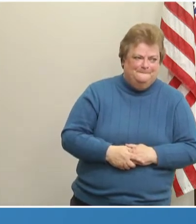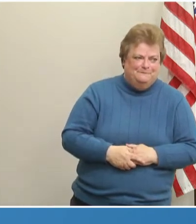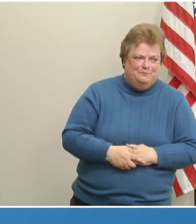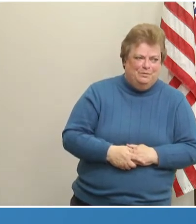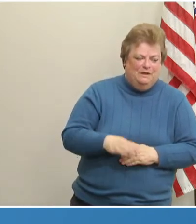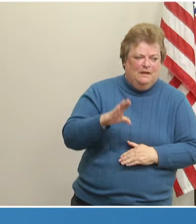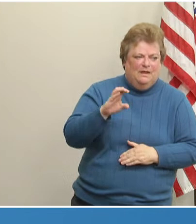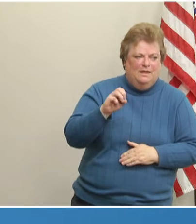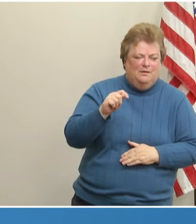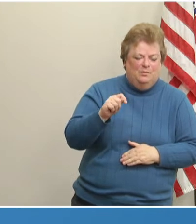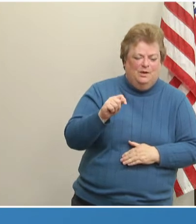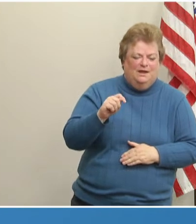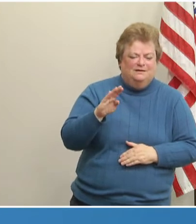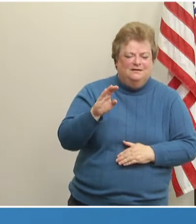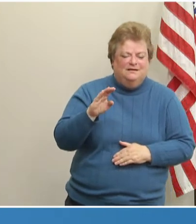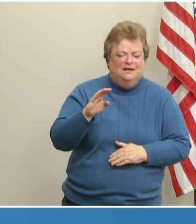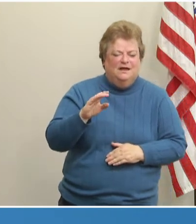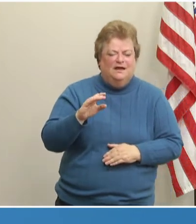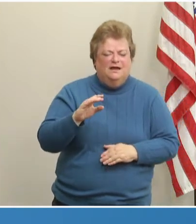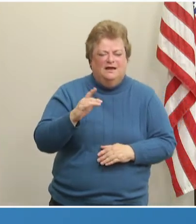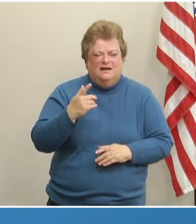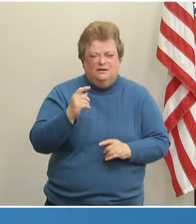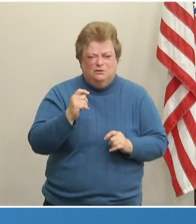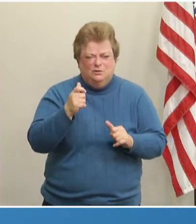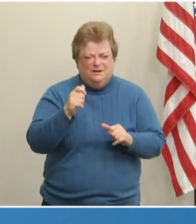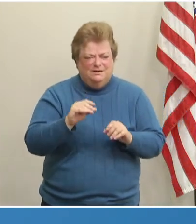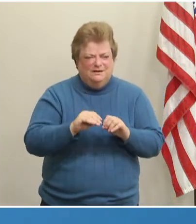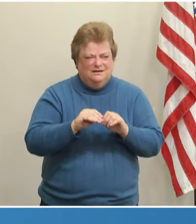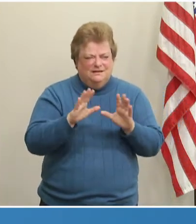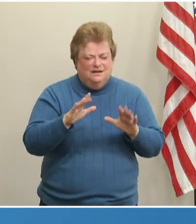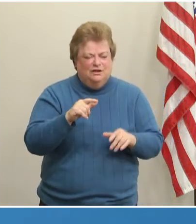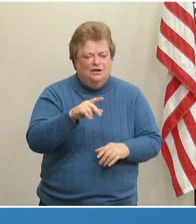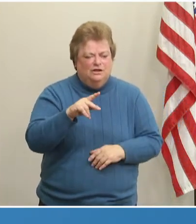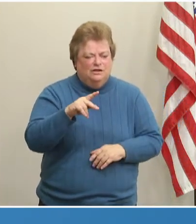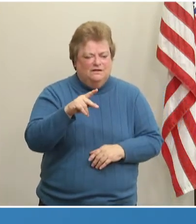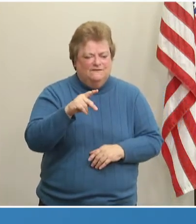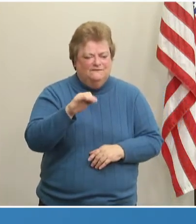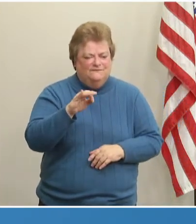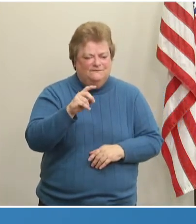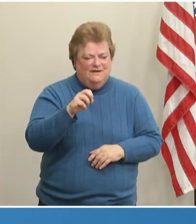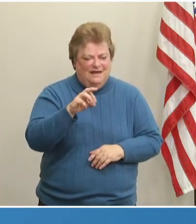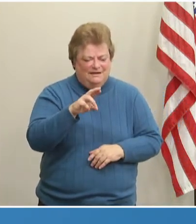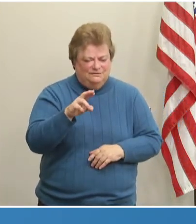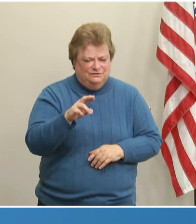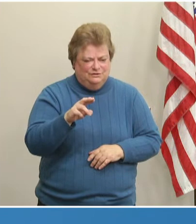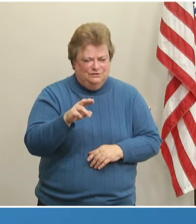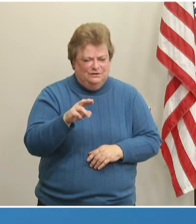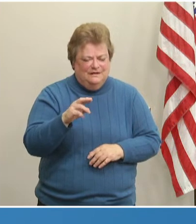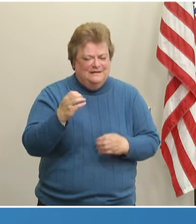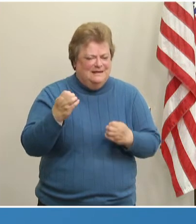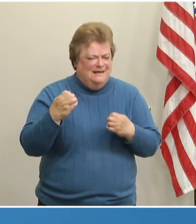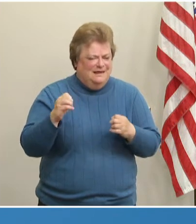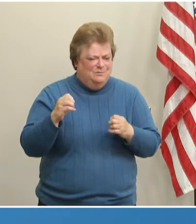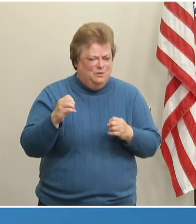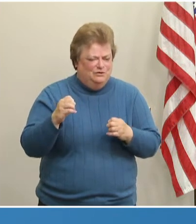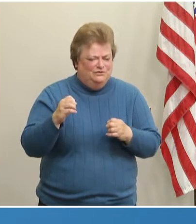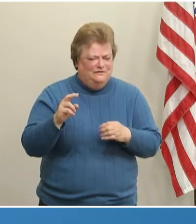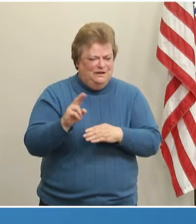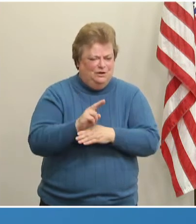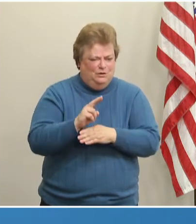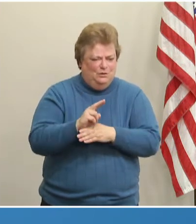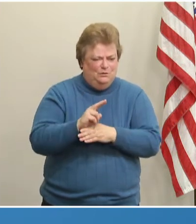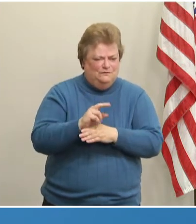This is Brent. Just a quick clarification. You mentioned if Pfizer does get the emergency use